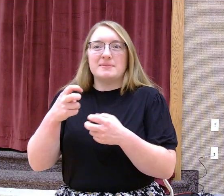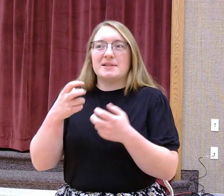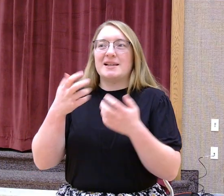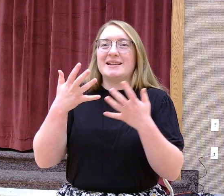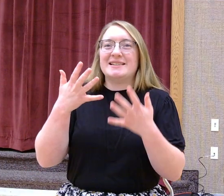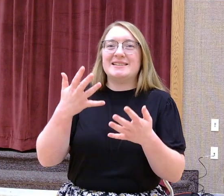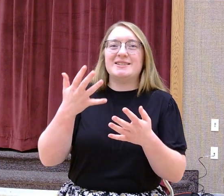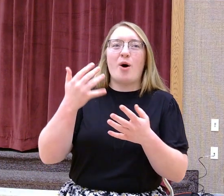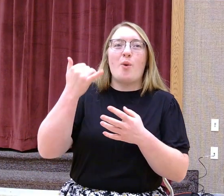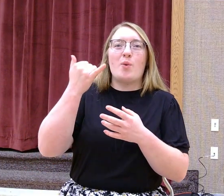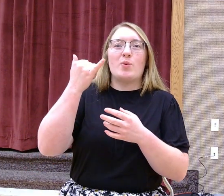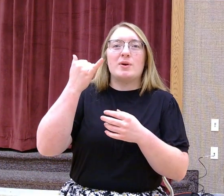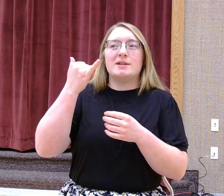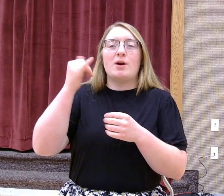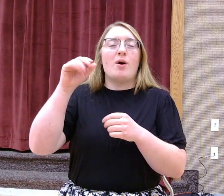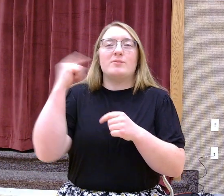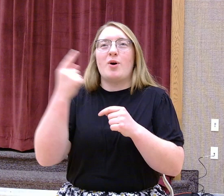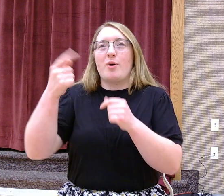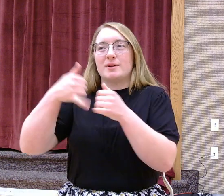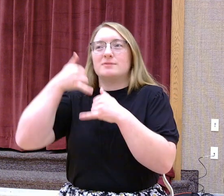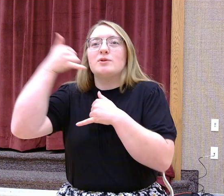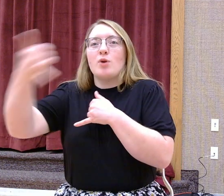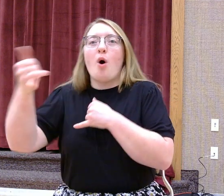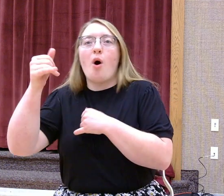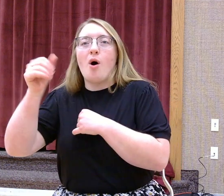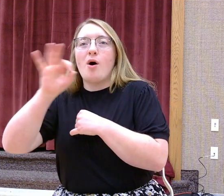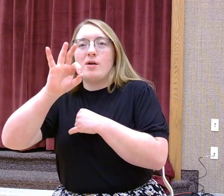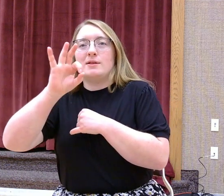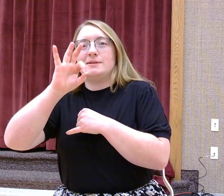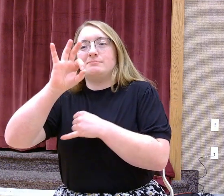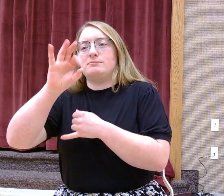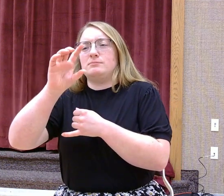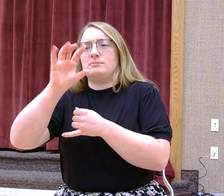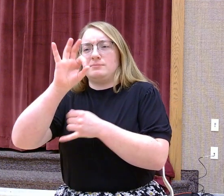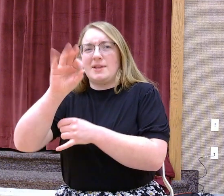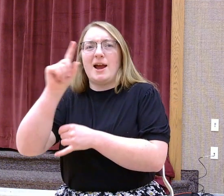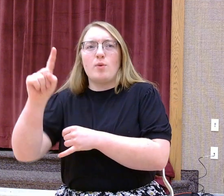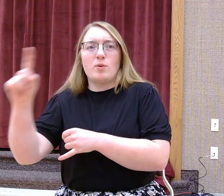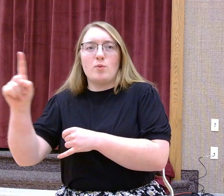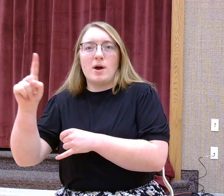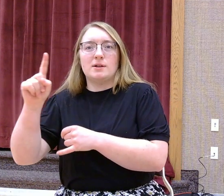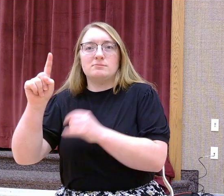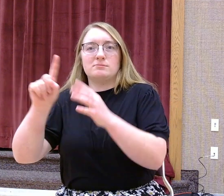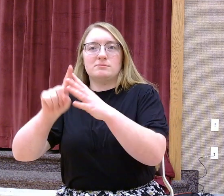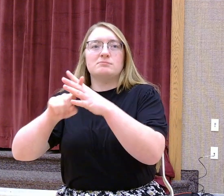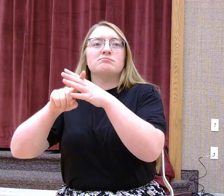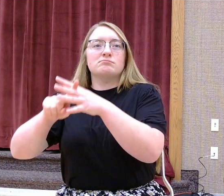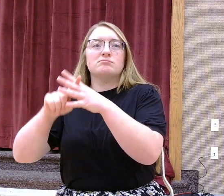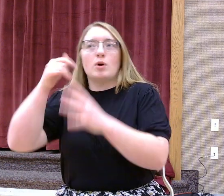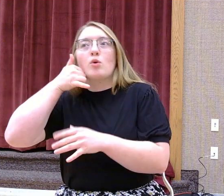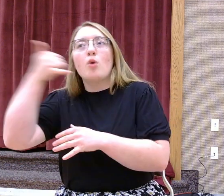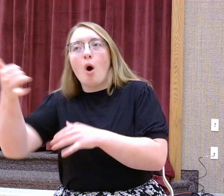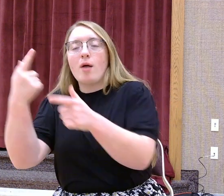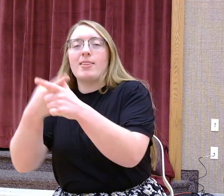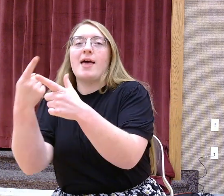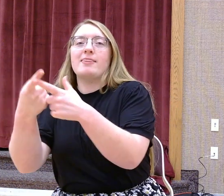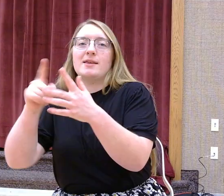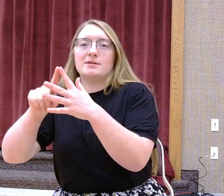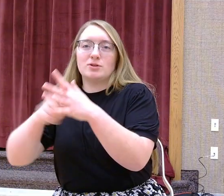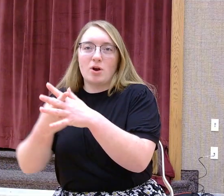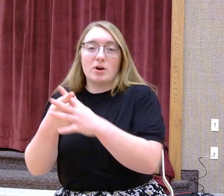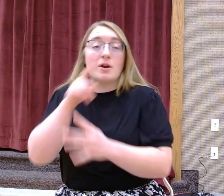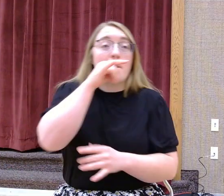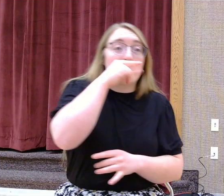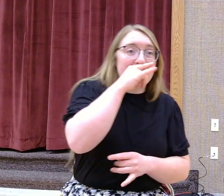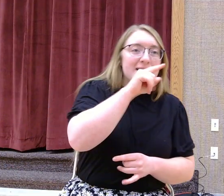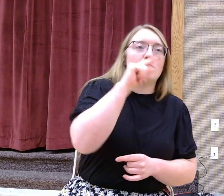call 911 immediately and then provide CPR. But in kids, you want to start CPR right off the bat before you try and get help.